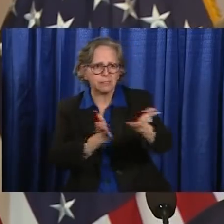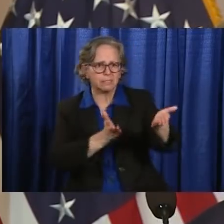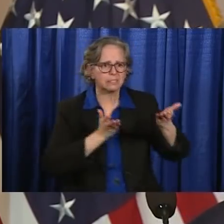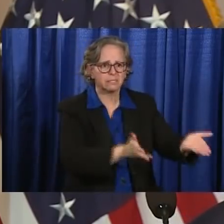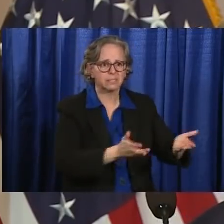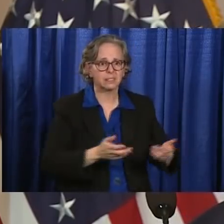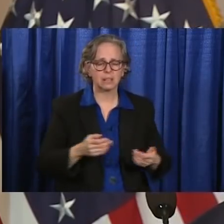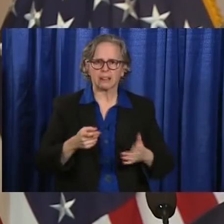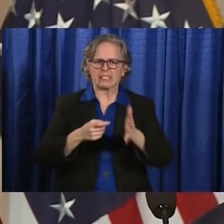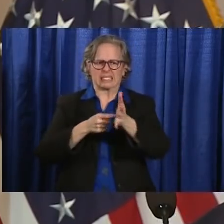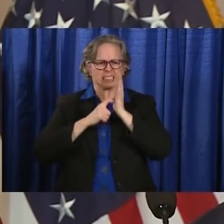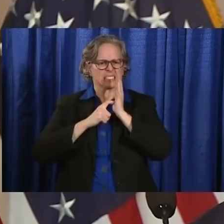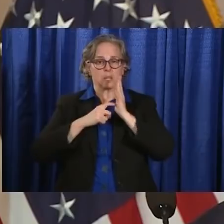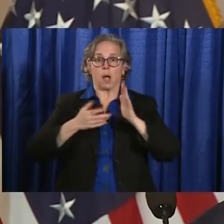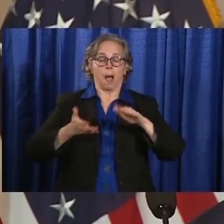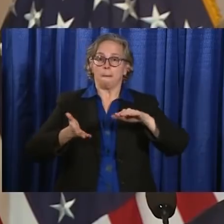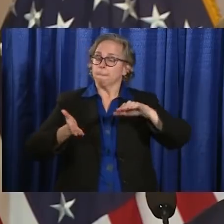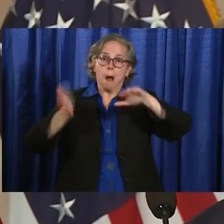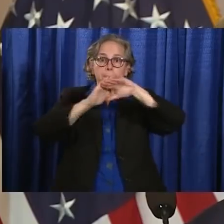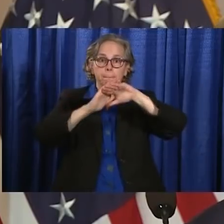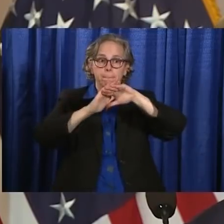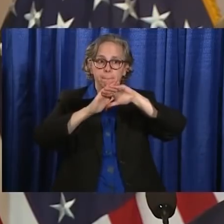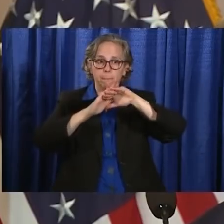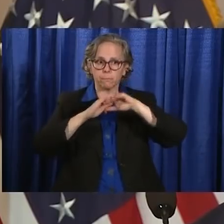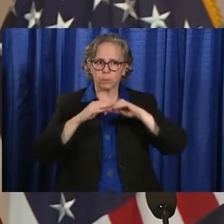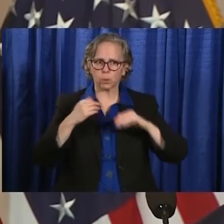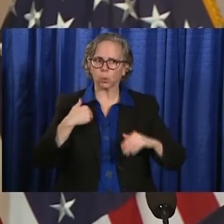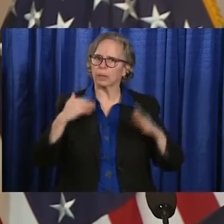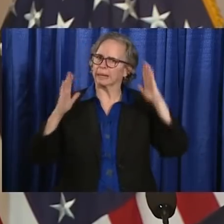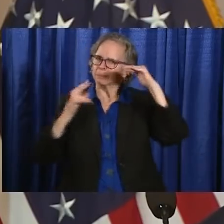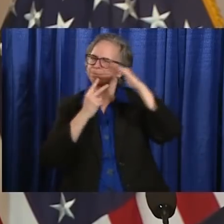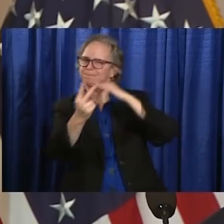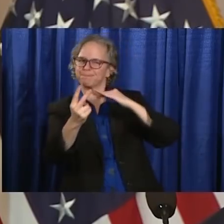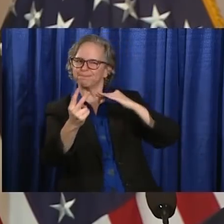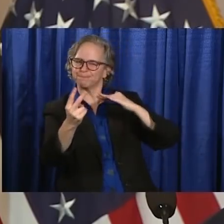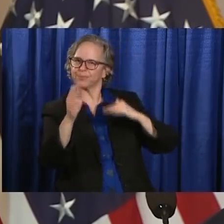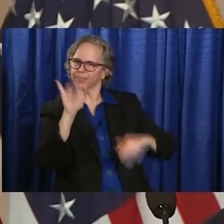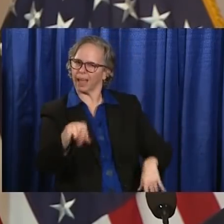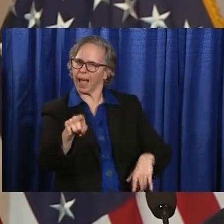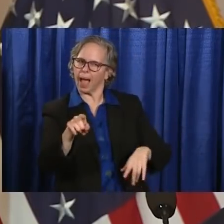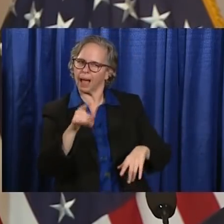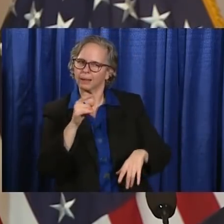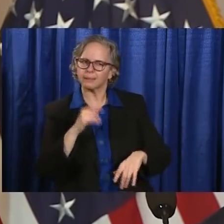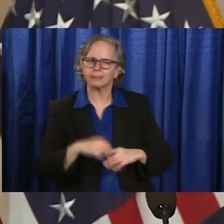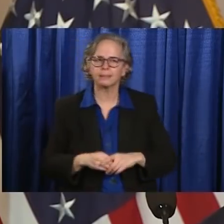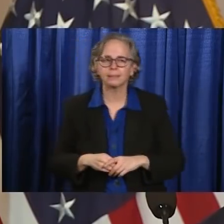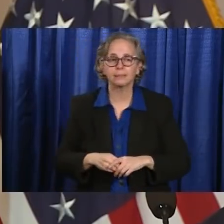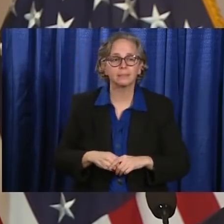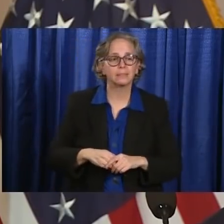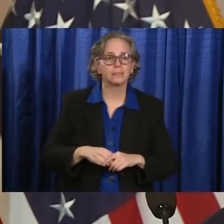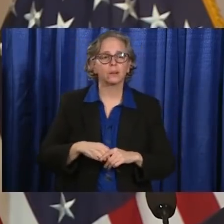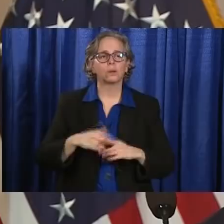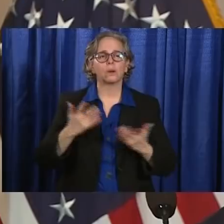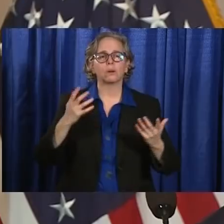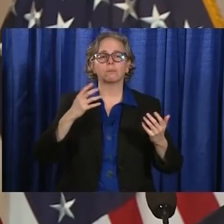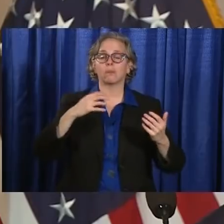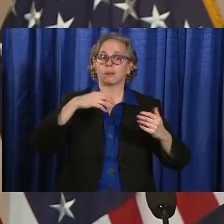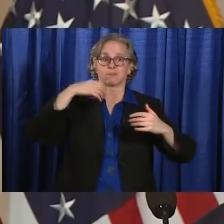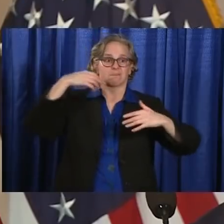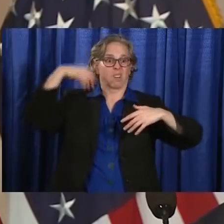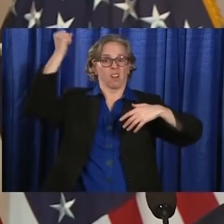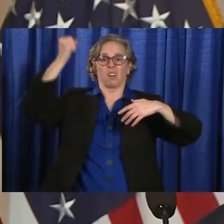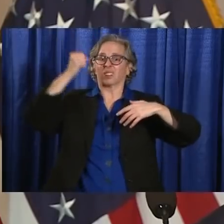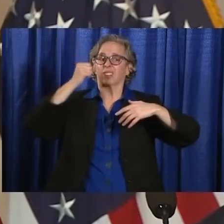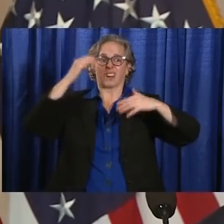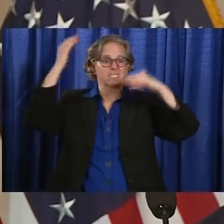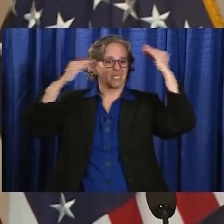has increased as we expected it to do, due to the recommendation for older adults to stay home and also due to the